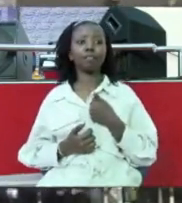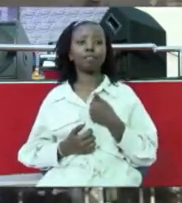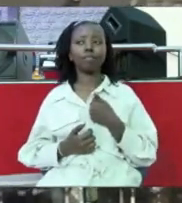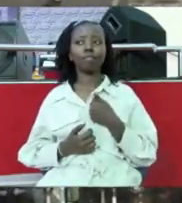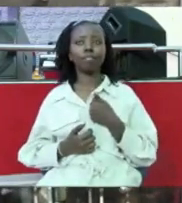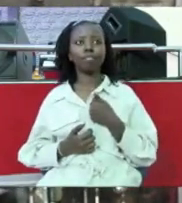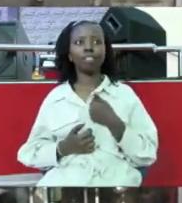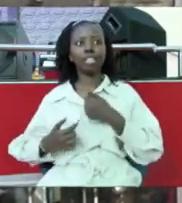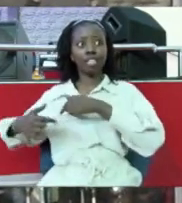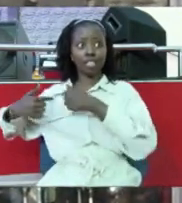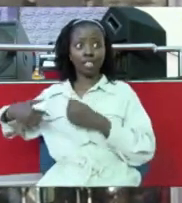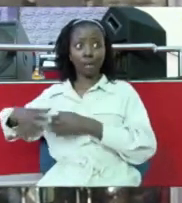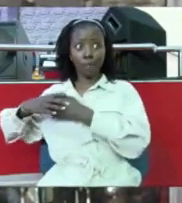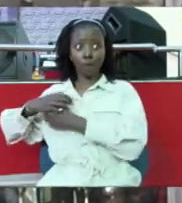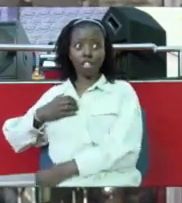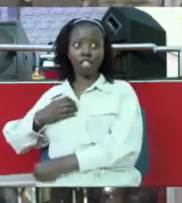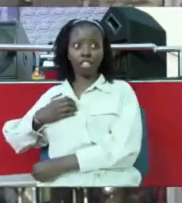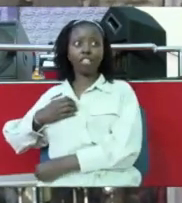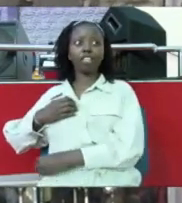disappointed myself.